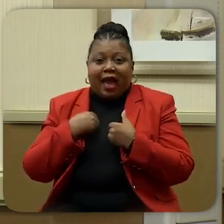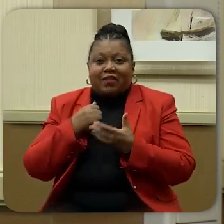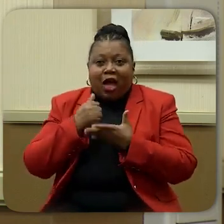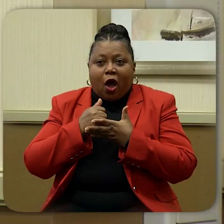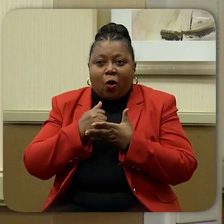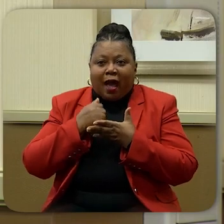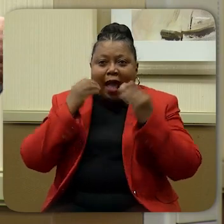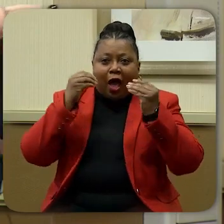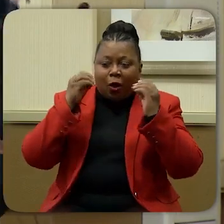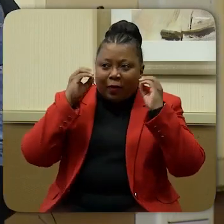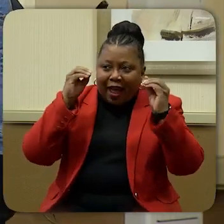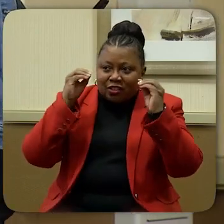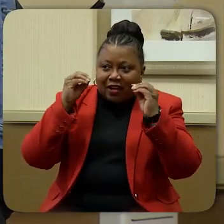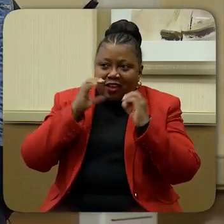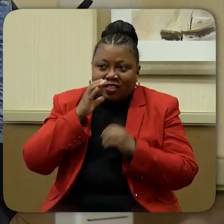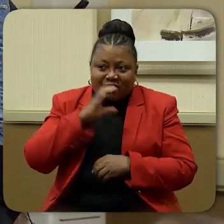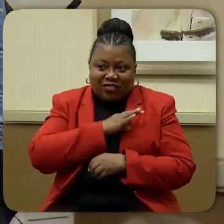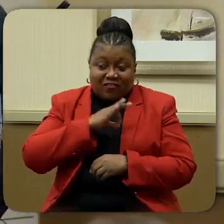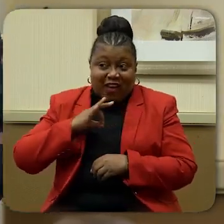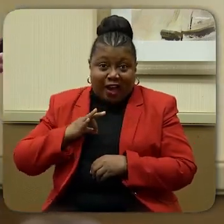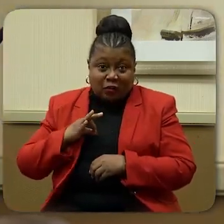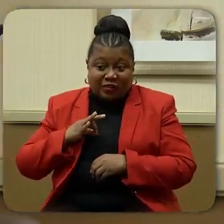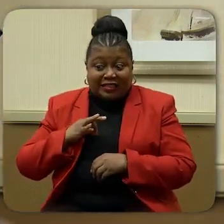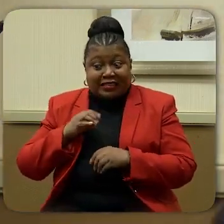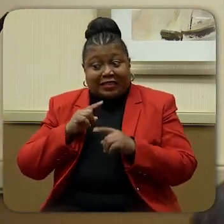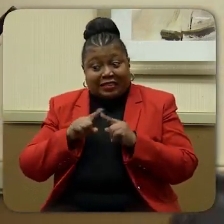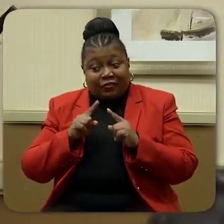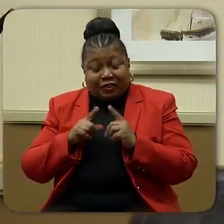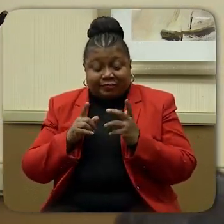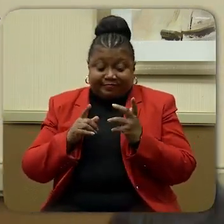help educate the faculty. So are there different